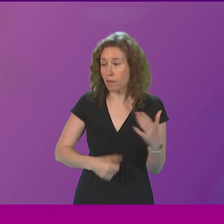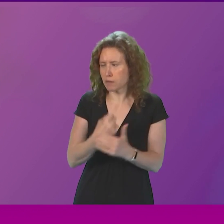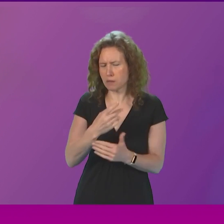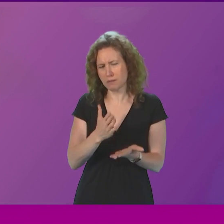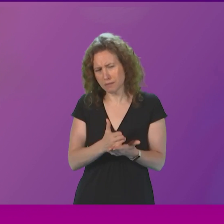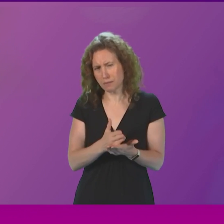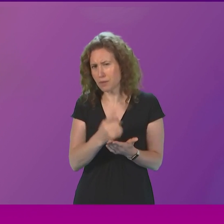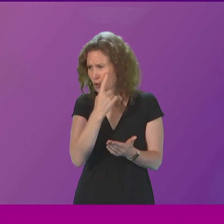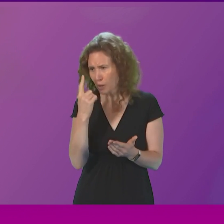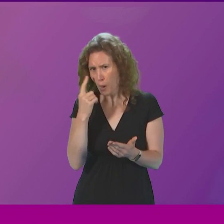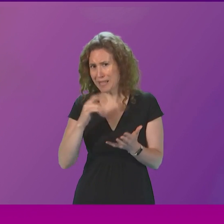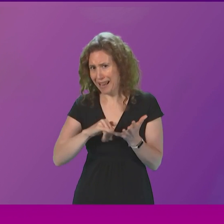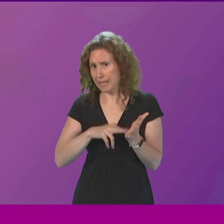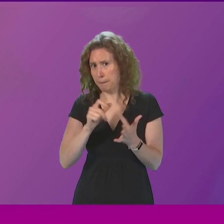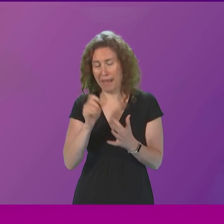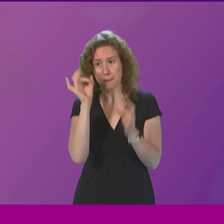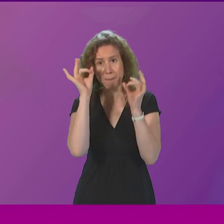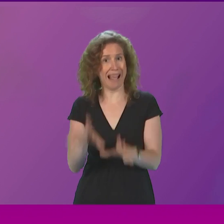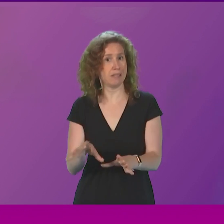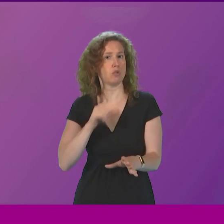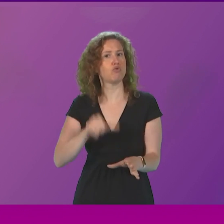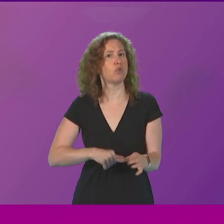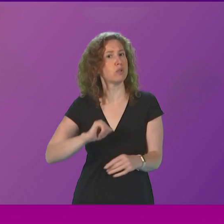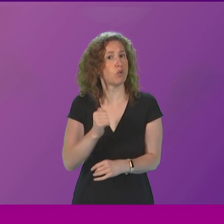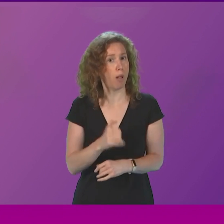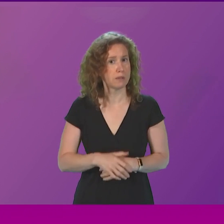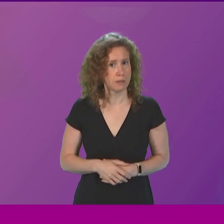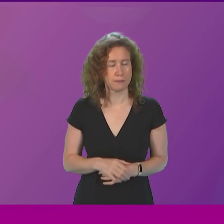has abandoned rural Scotland? First Minister.